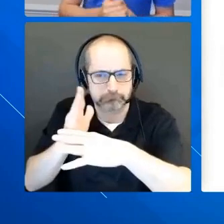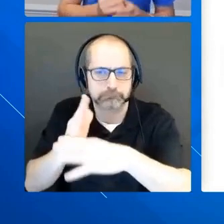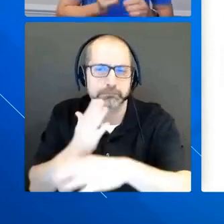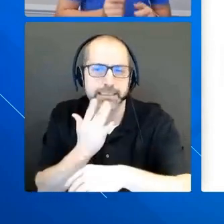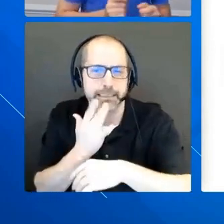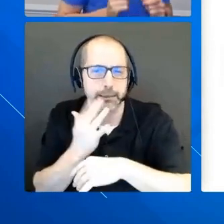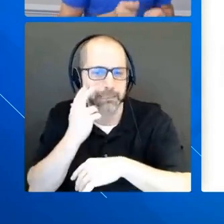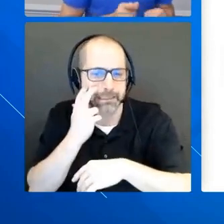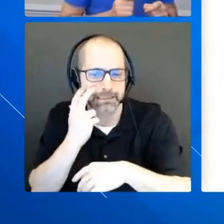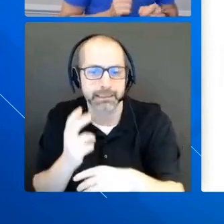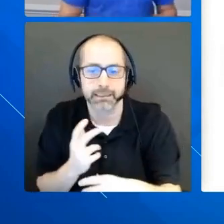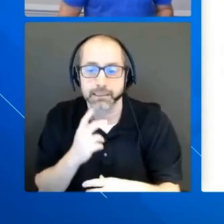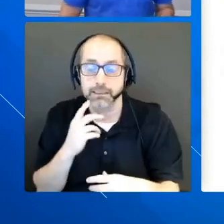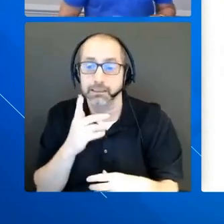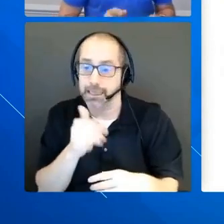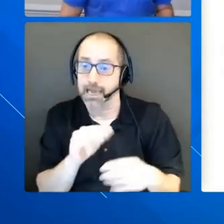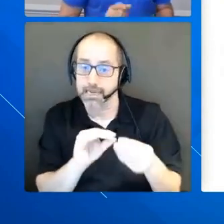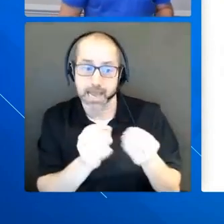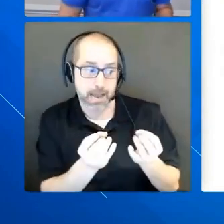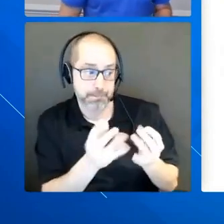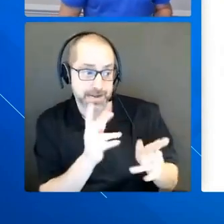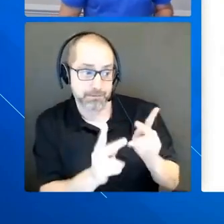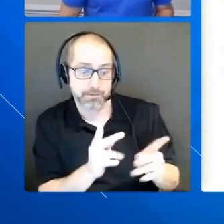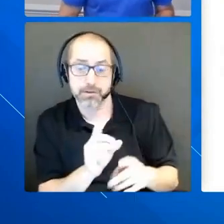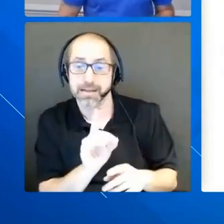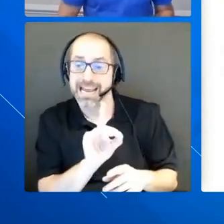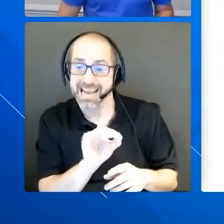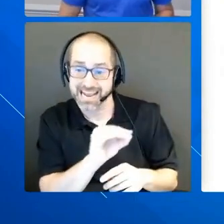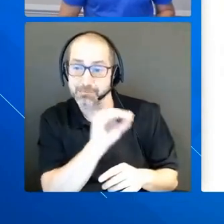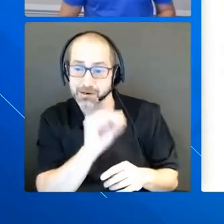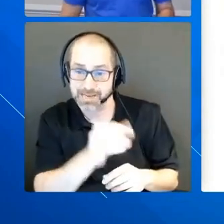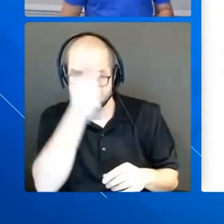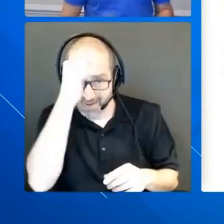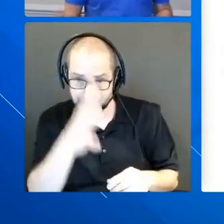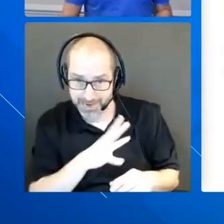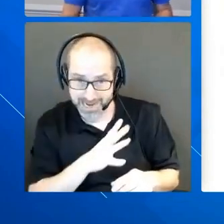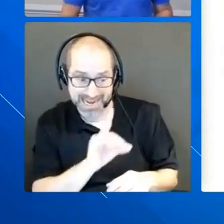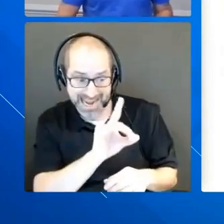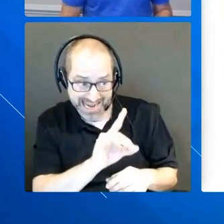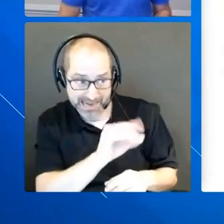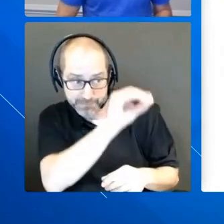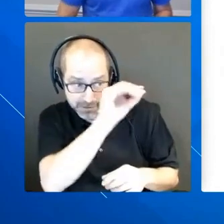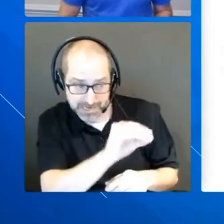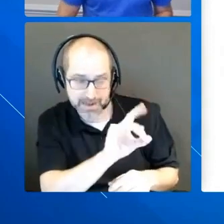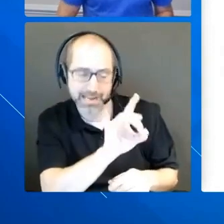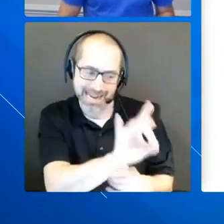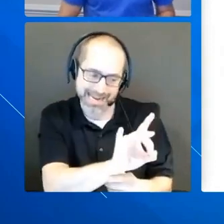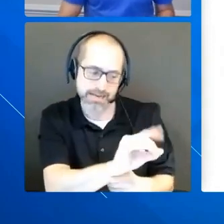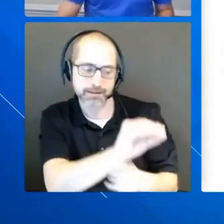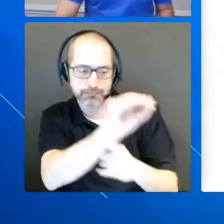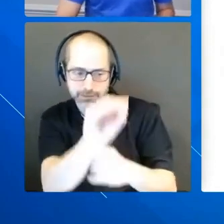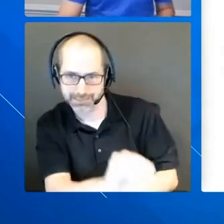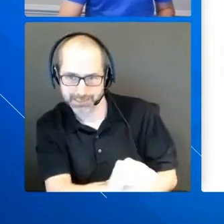by the way. 8% of men have some degree of color vision deficiency, only about 0.5% of women.